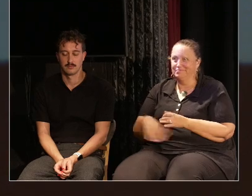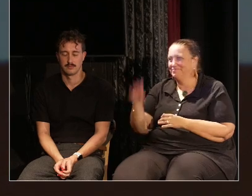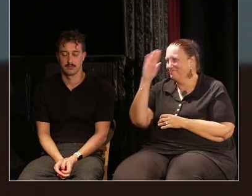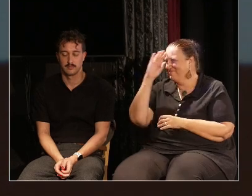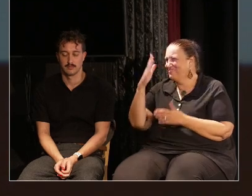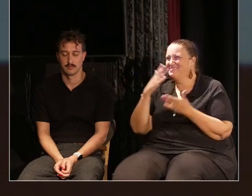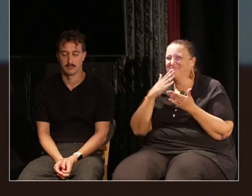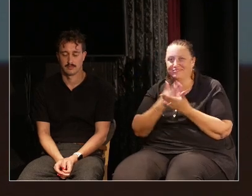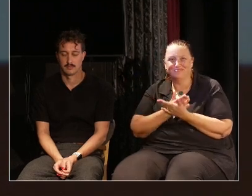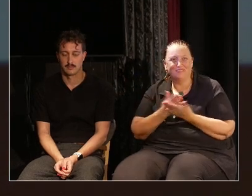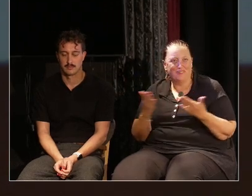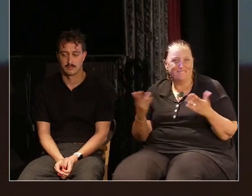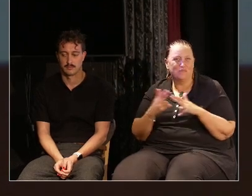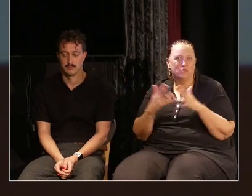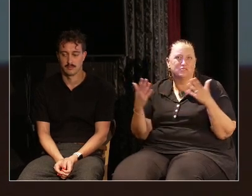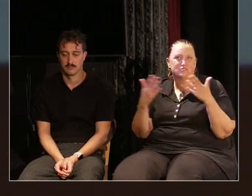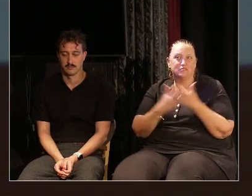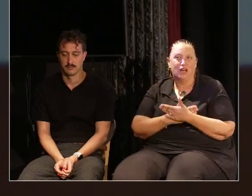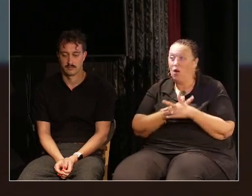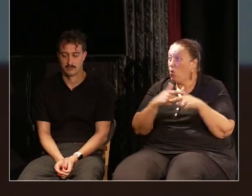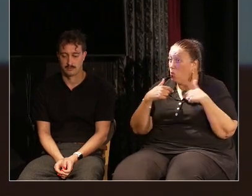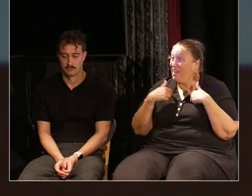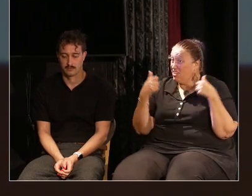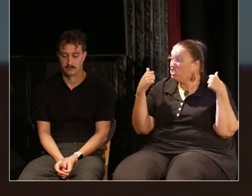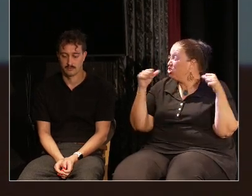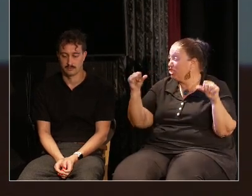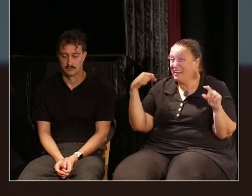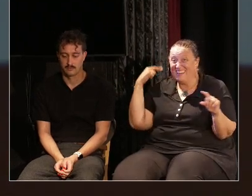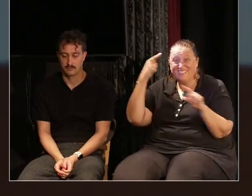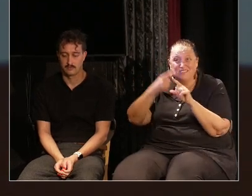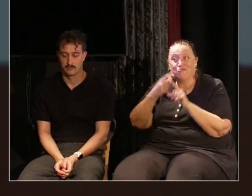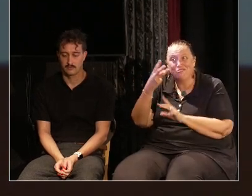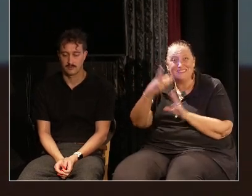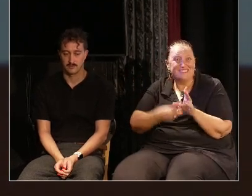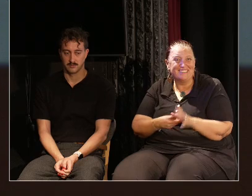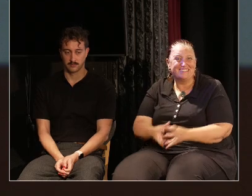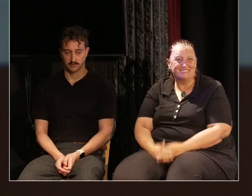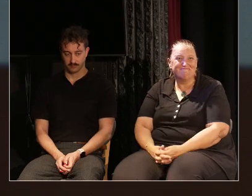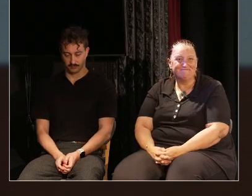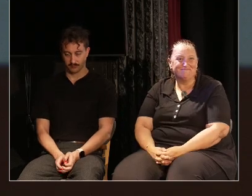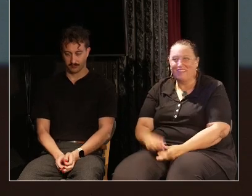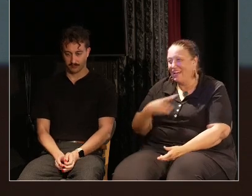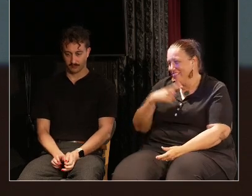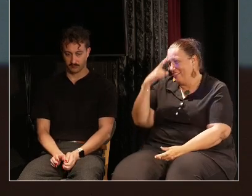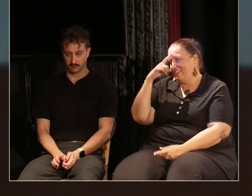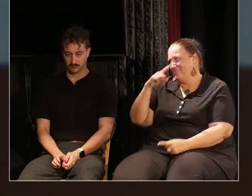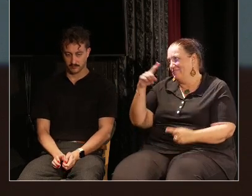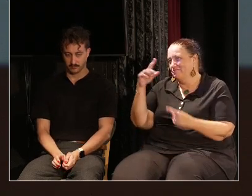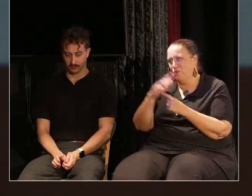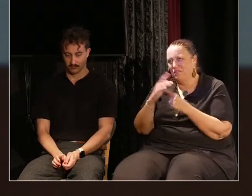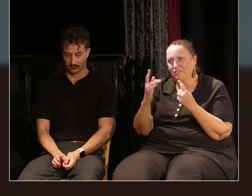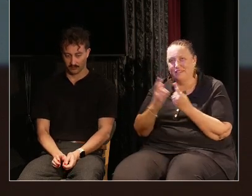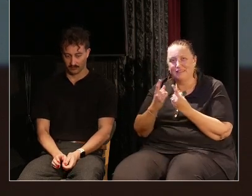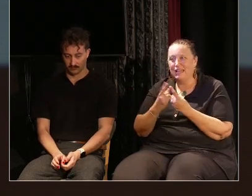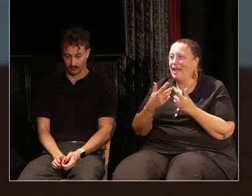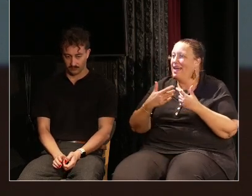this evening. We have achieved some things in 3 years, and they've been important things, and I think particularly this health work and the